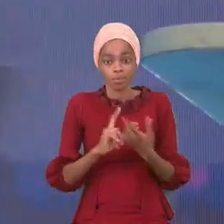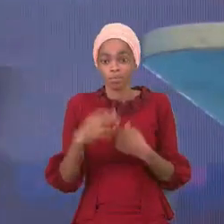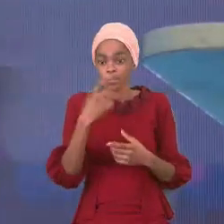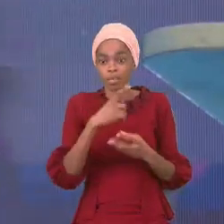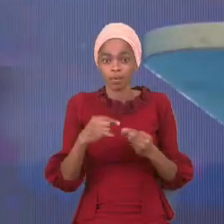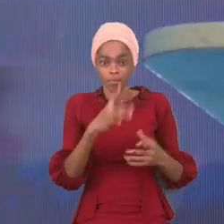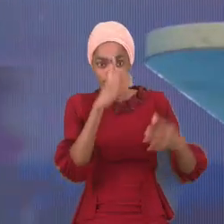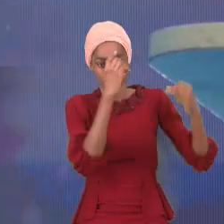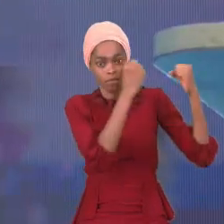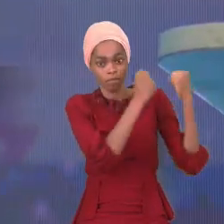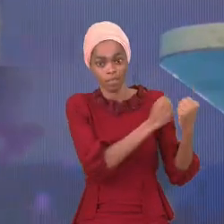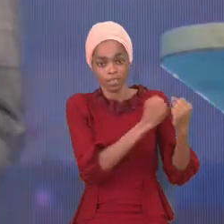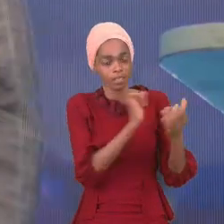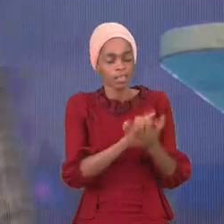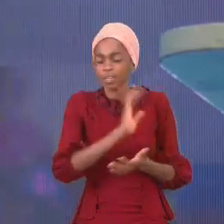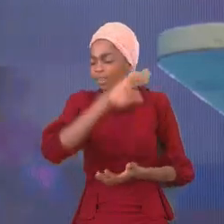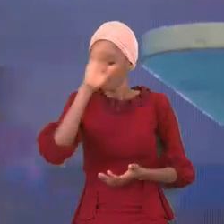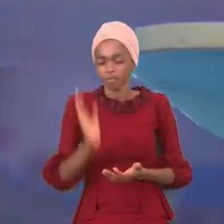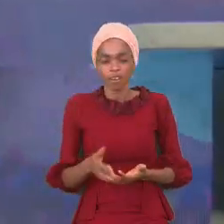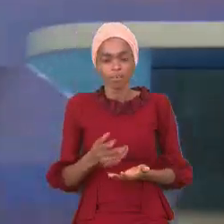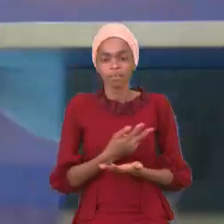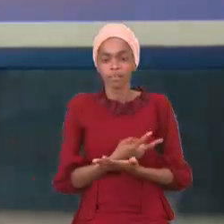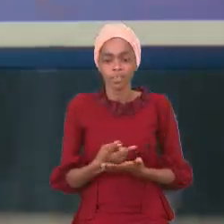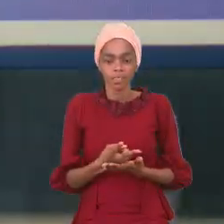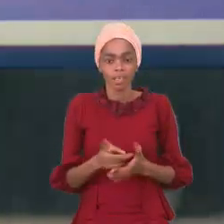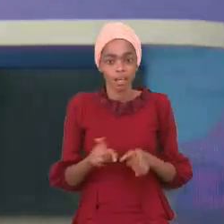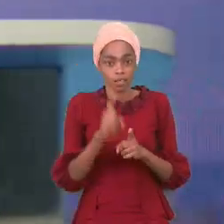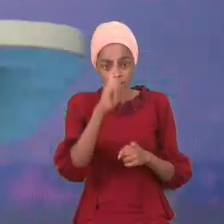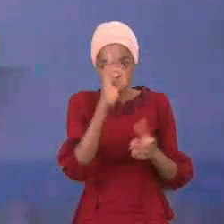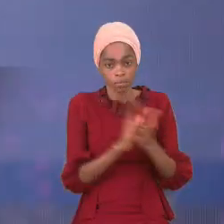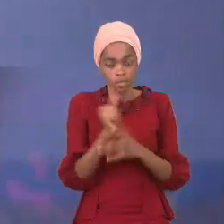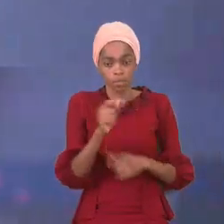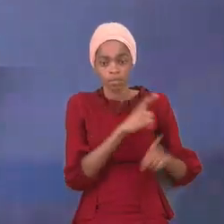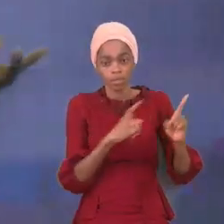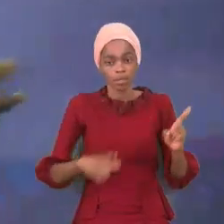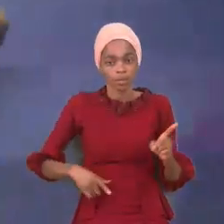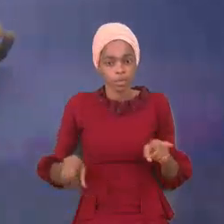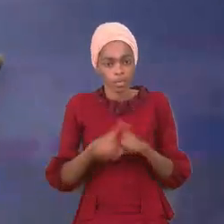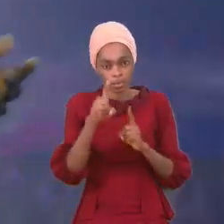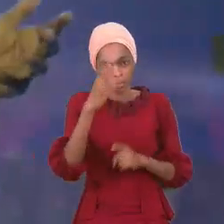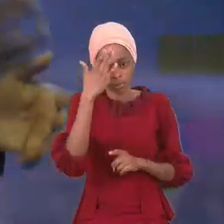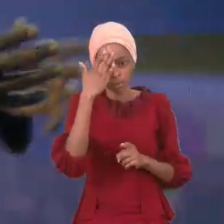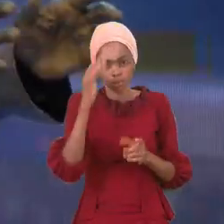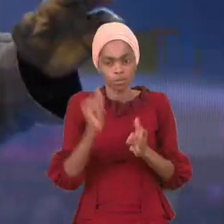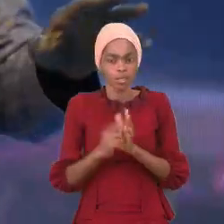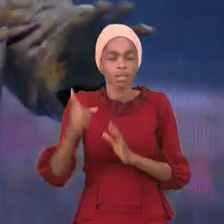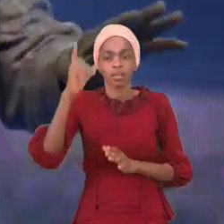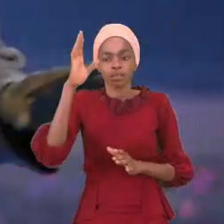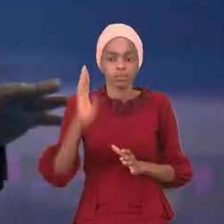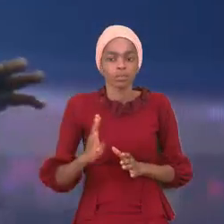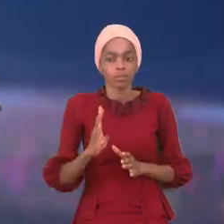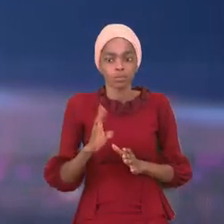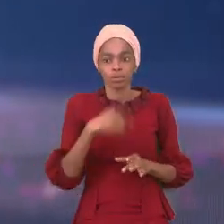faith that never fails. As you believe the Lord, as you know that God, who